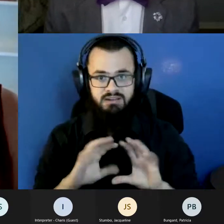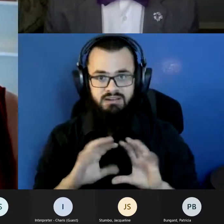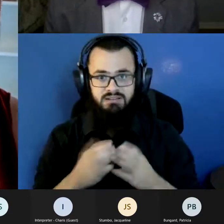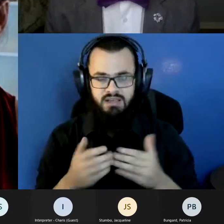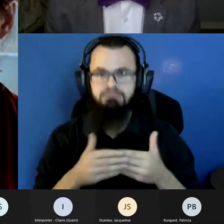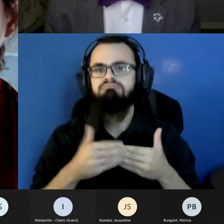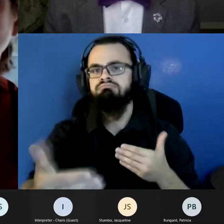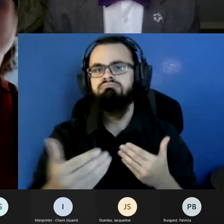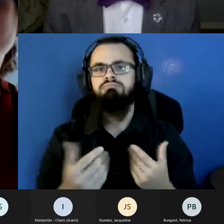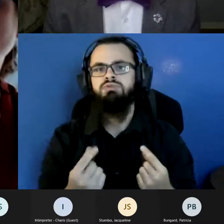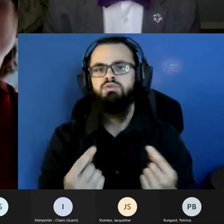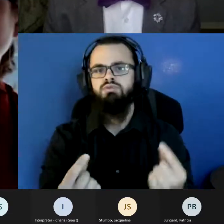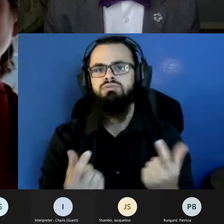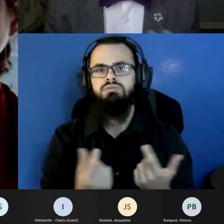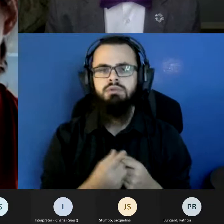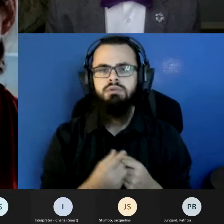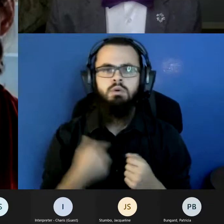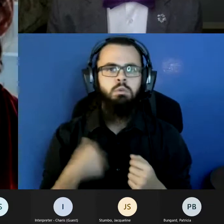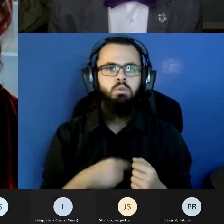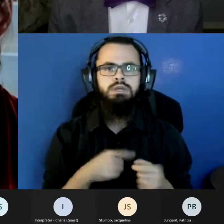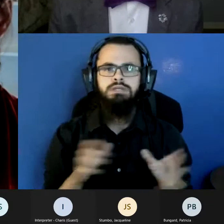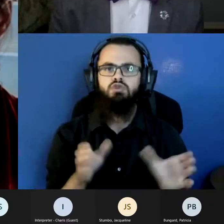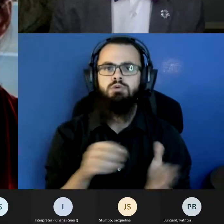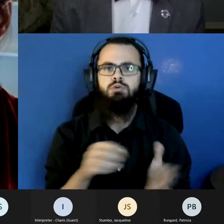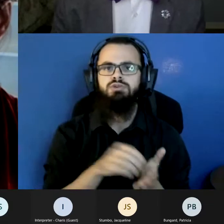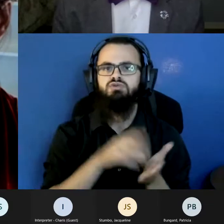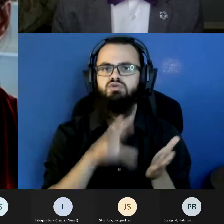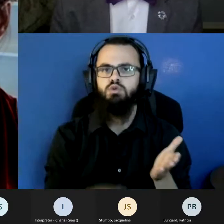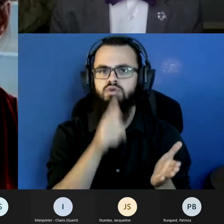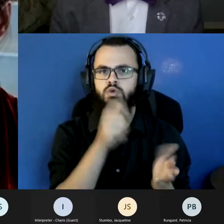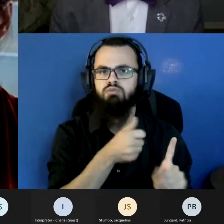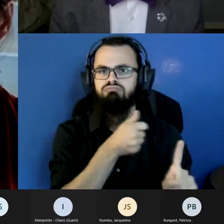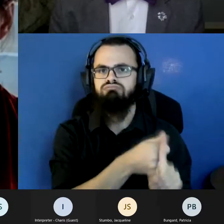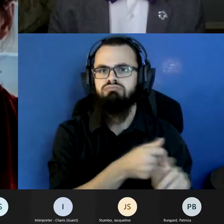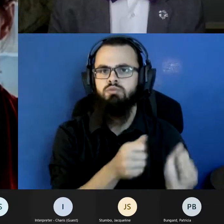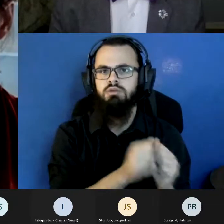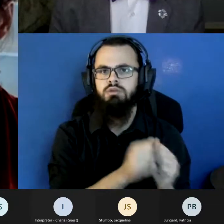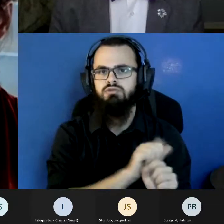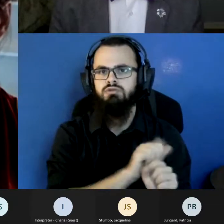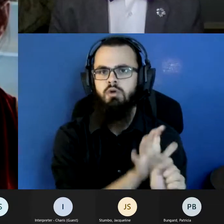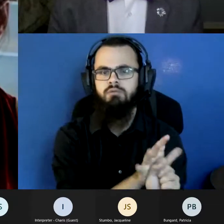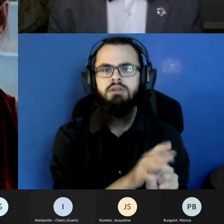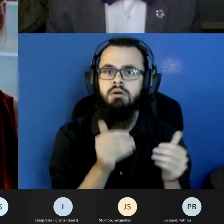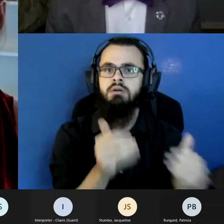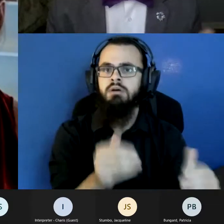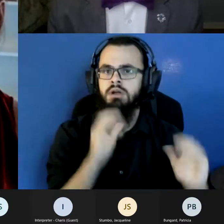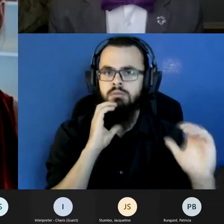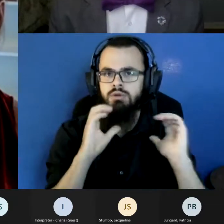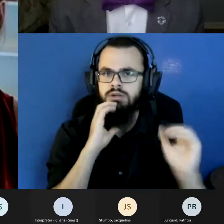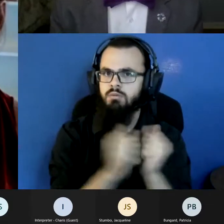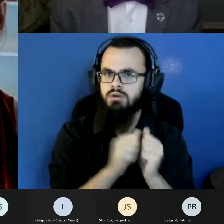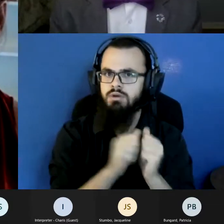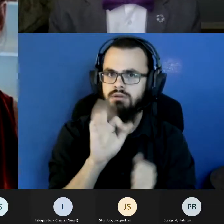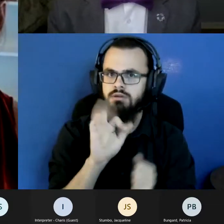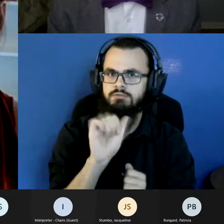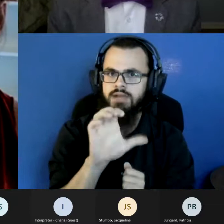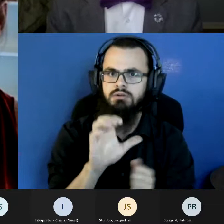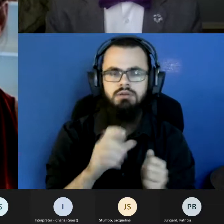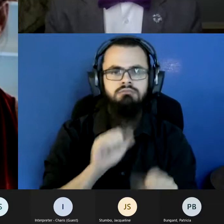encourage students that are impacted by COVID in that way to work with their faculty members and identify what that's going to look like. Again, we're happy